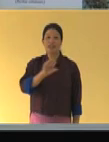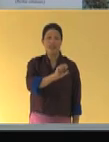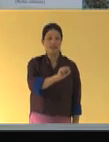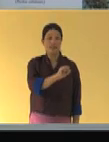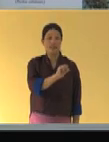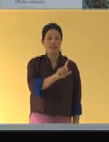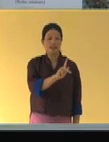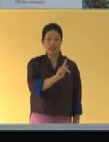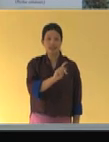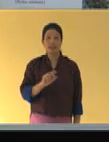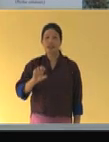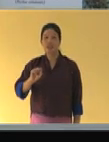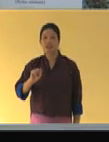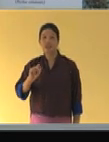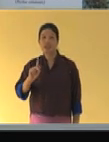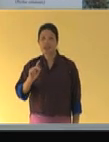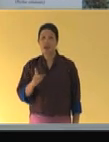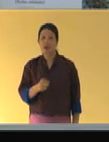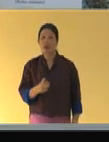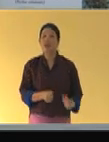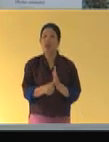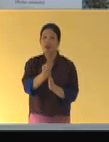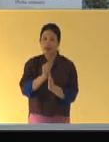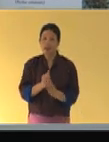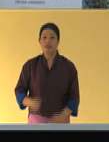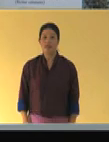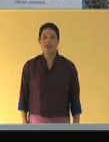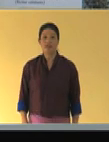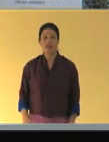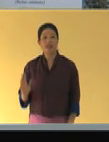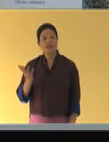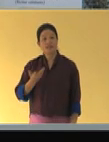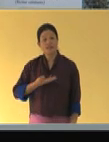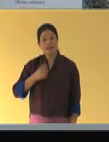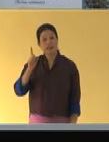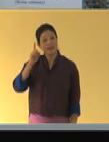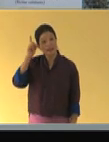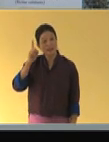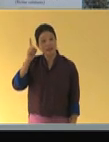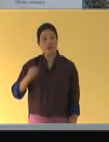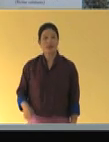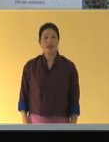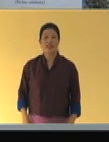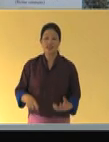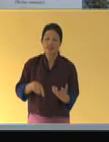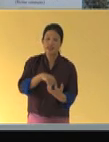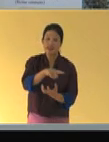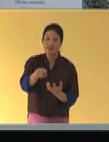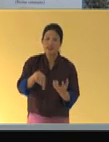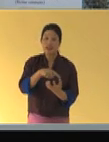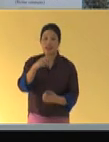Over here, we have the silk and silkworm corner. As we are all aware, how silk is popular in Bhutan, especially with